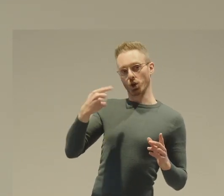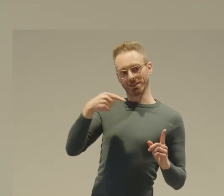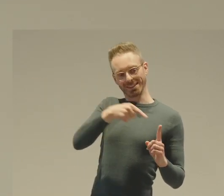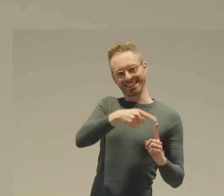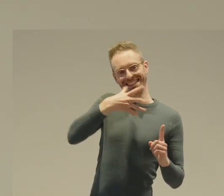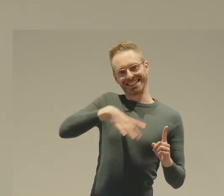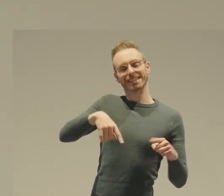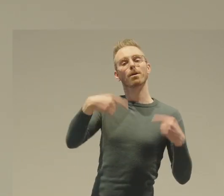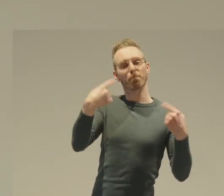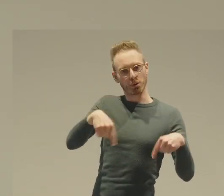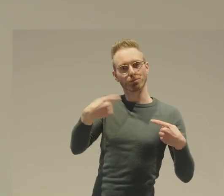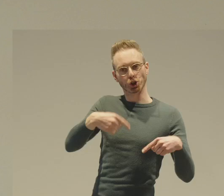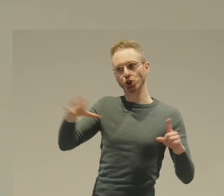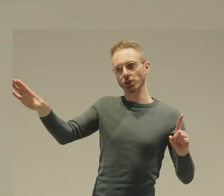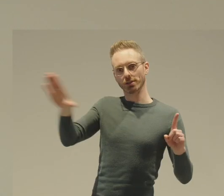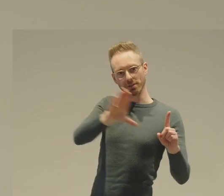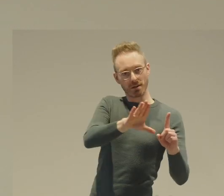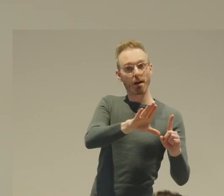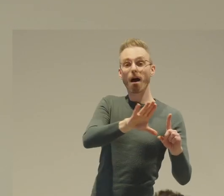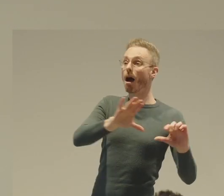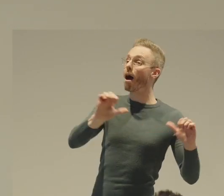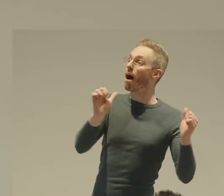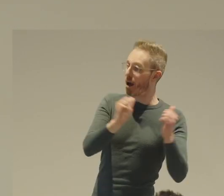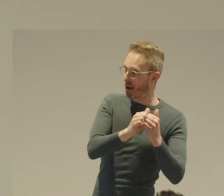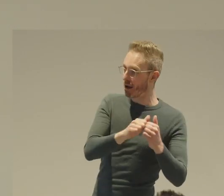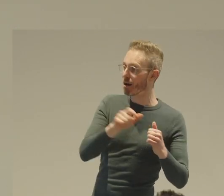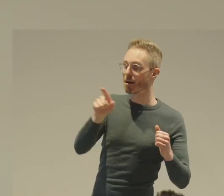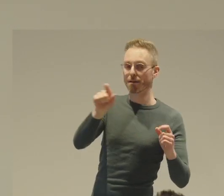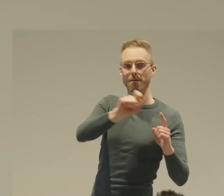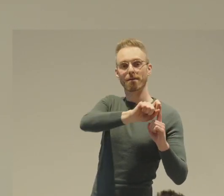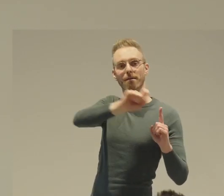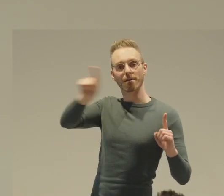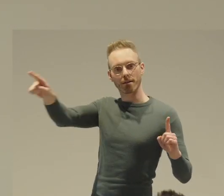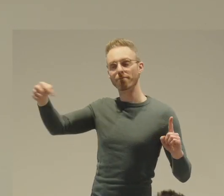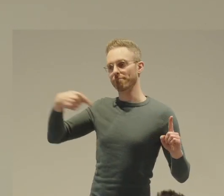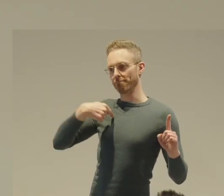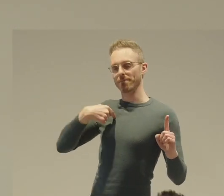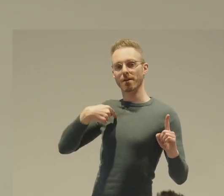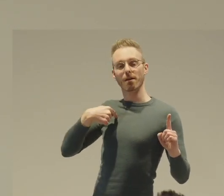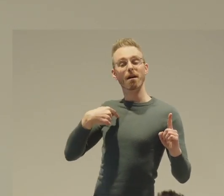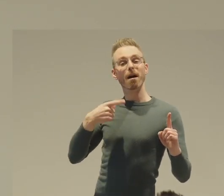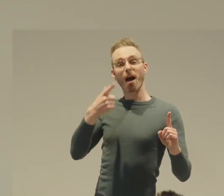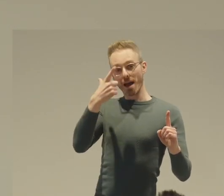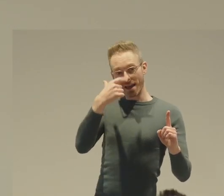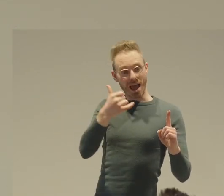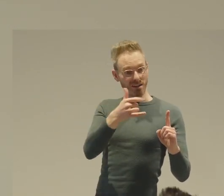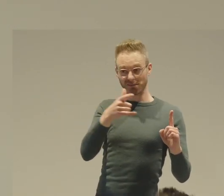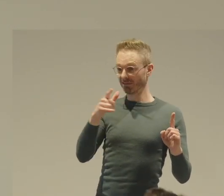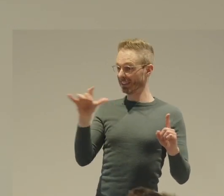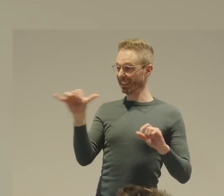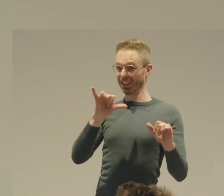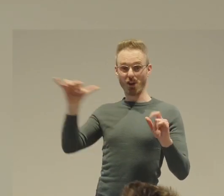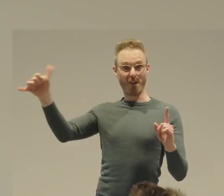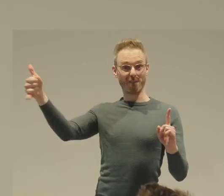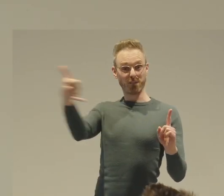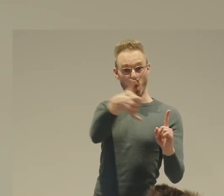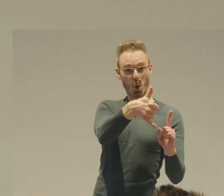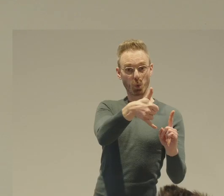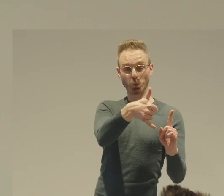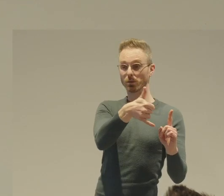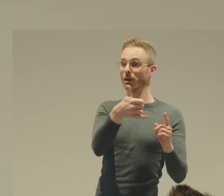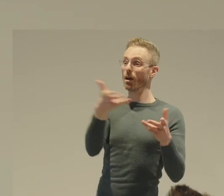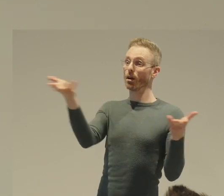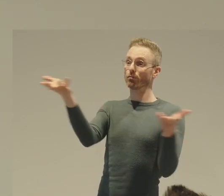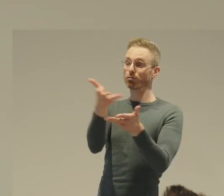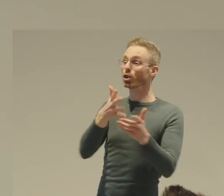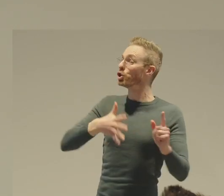phone, again, you can ask them to email, or you can set up a supported phone call. So you could say, look, very happy to do a call. They will need me